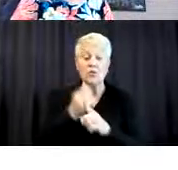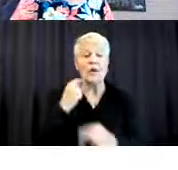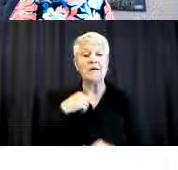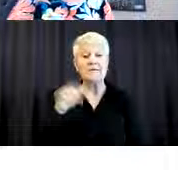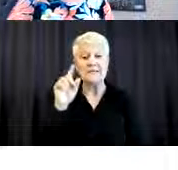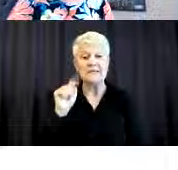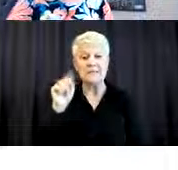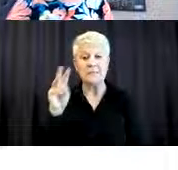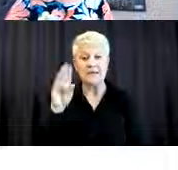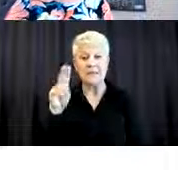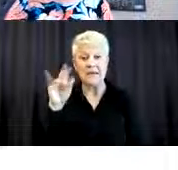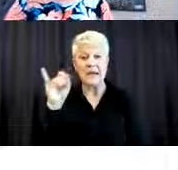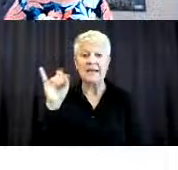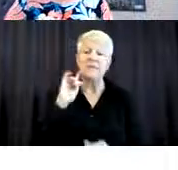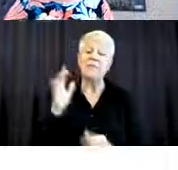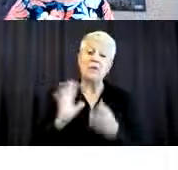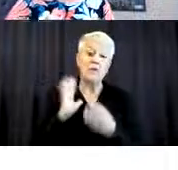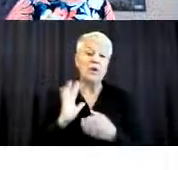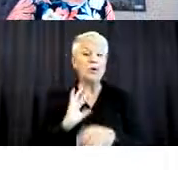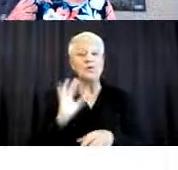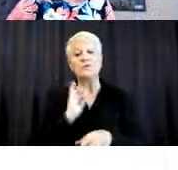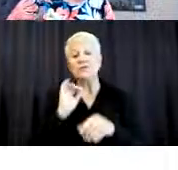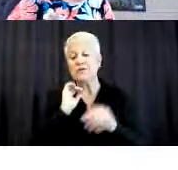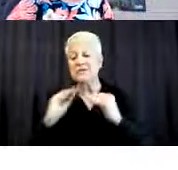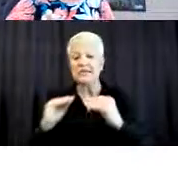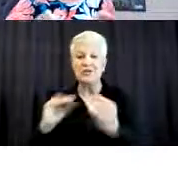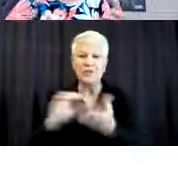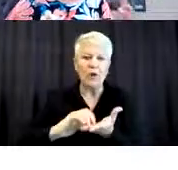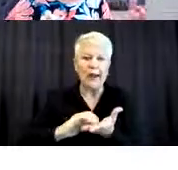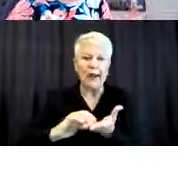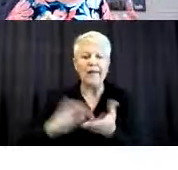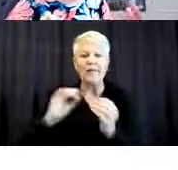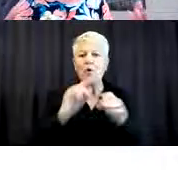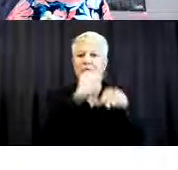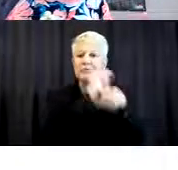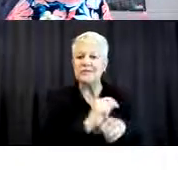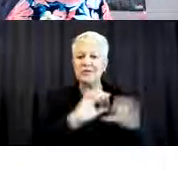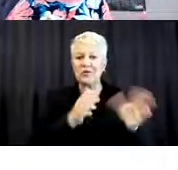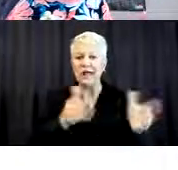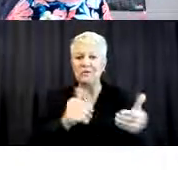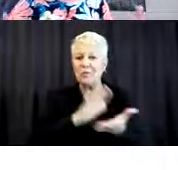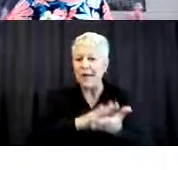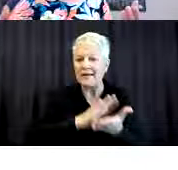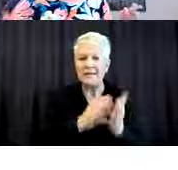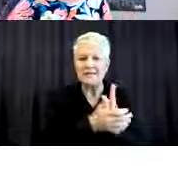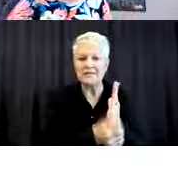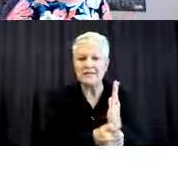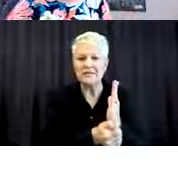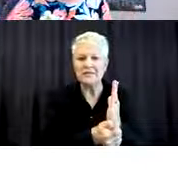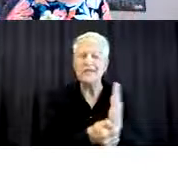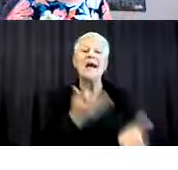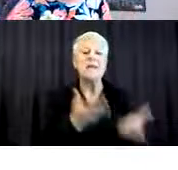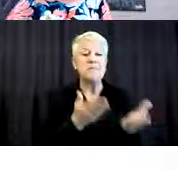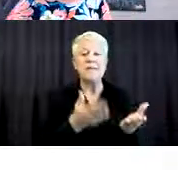we are maybe used to teaching Braille, a lot of the more traditional classroom academic skills. We may need